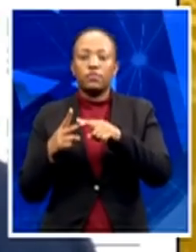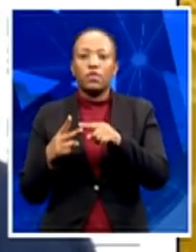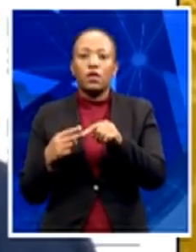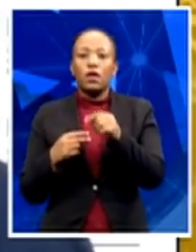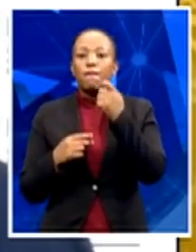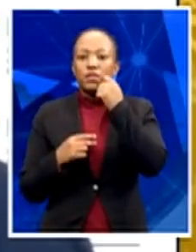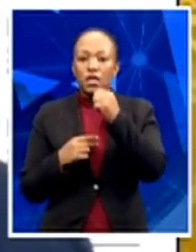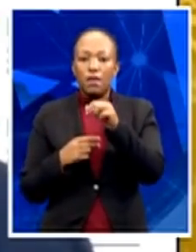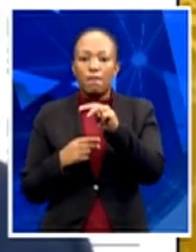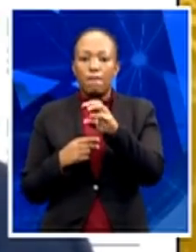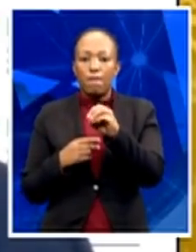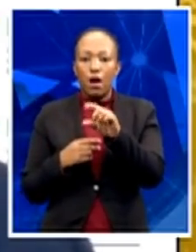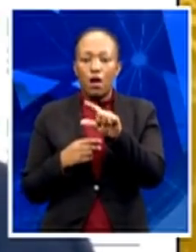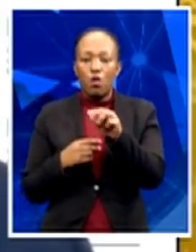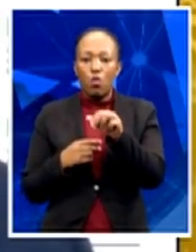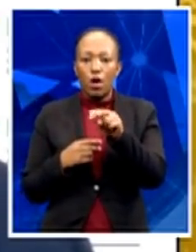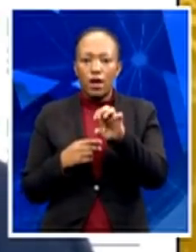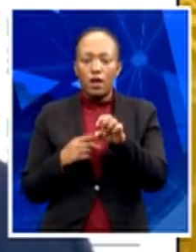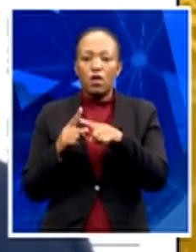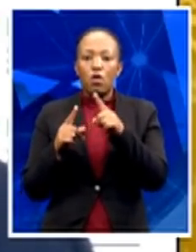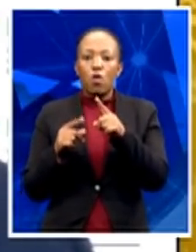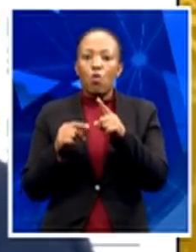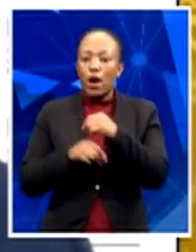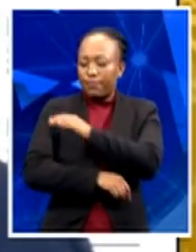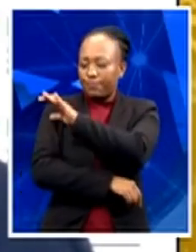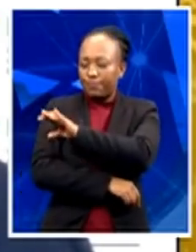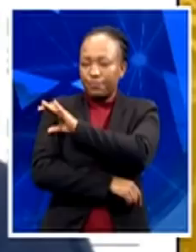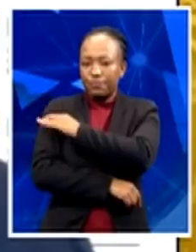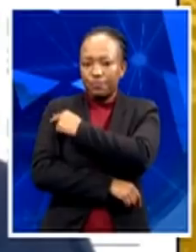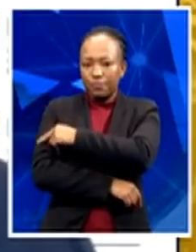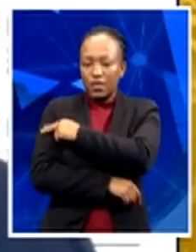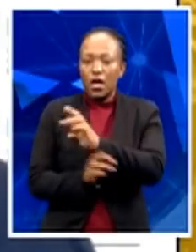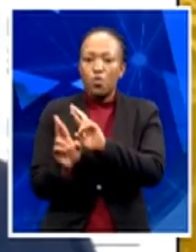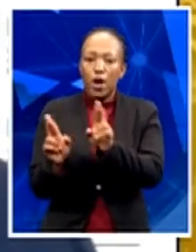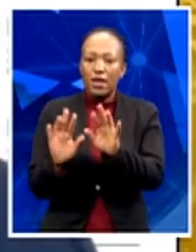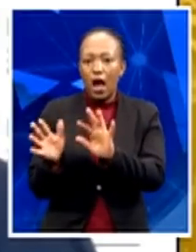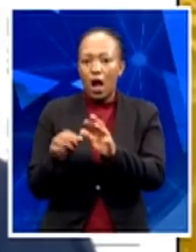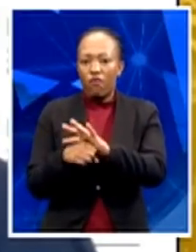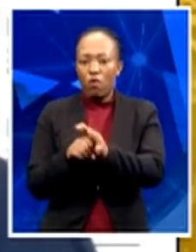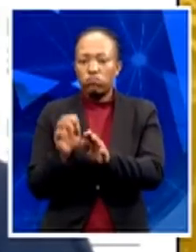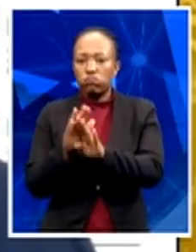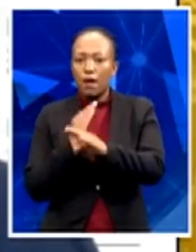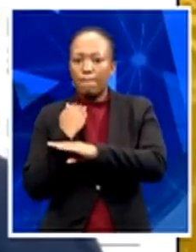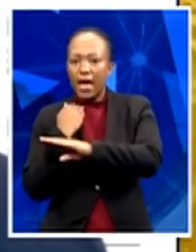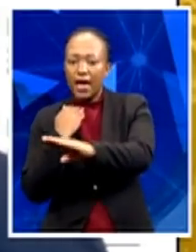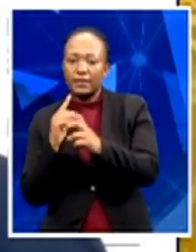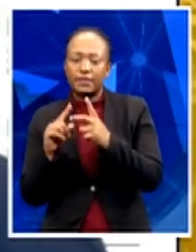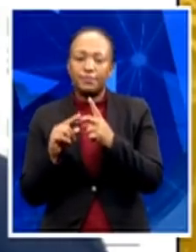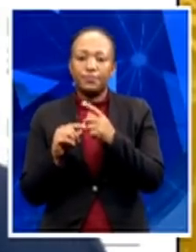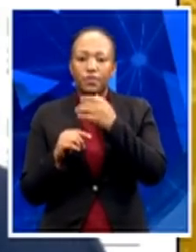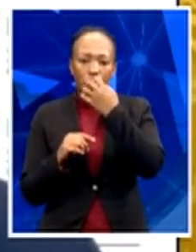facility readiness for the third wave and where we are in terms of beds, oxygen, and all that has to do with the